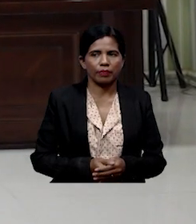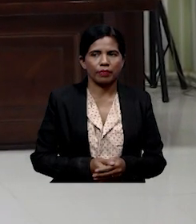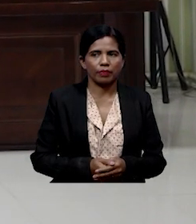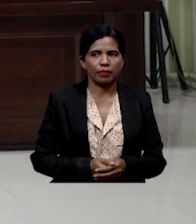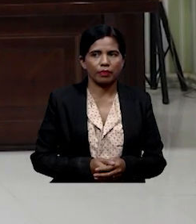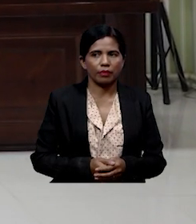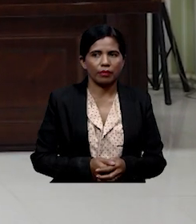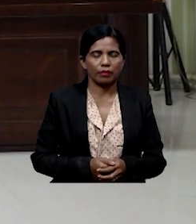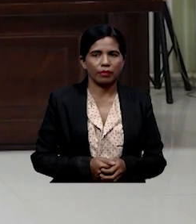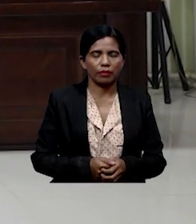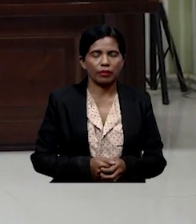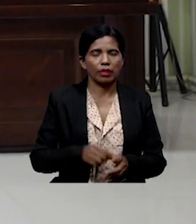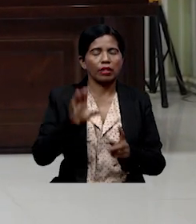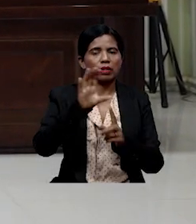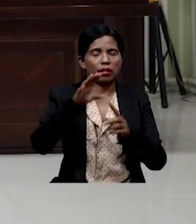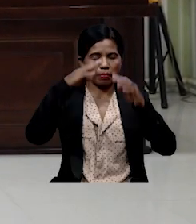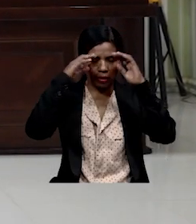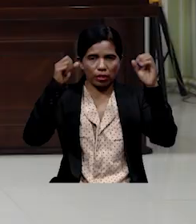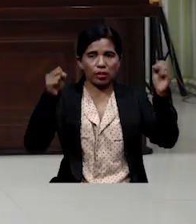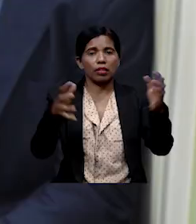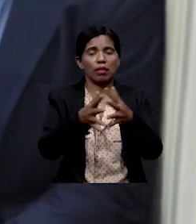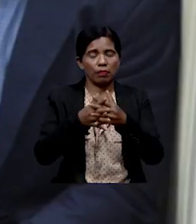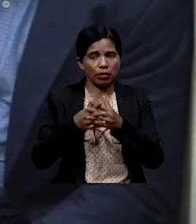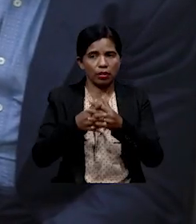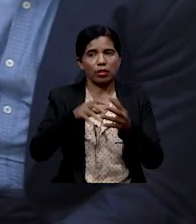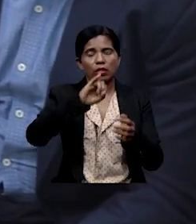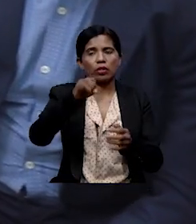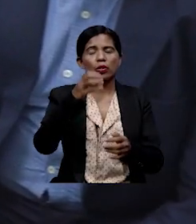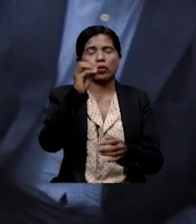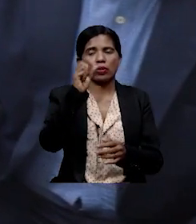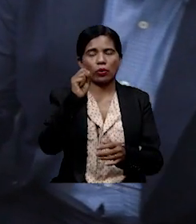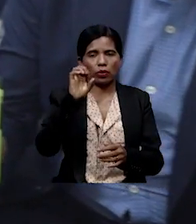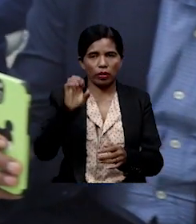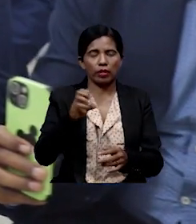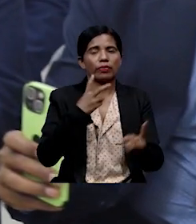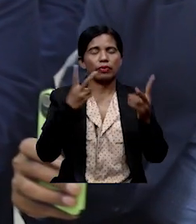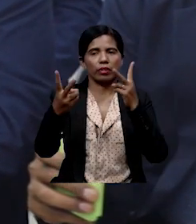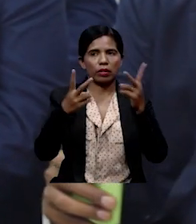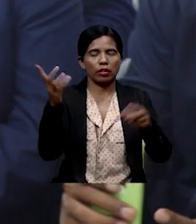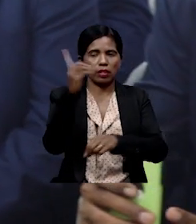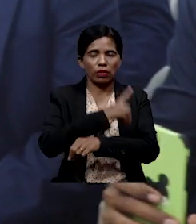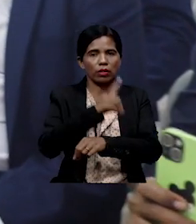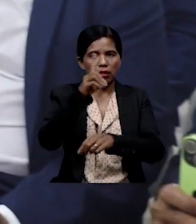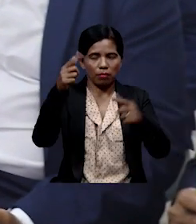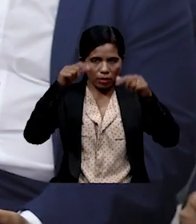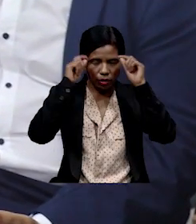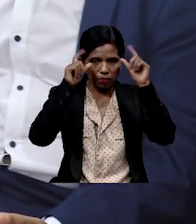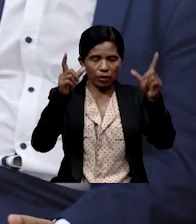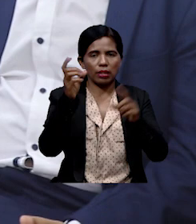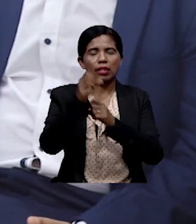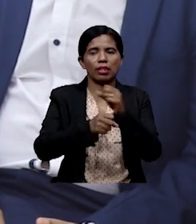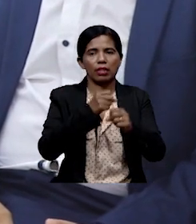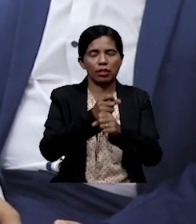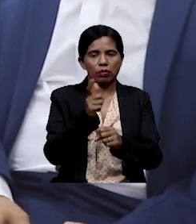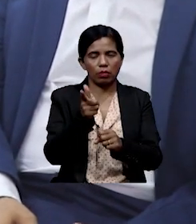Chefe de delegação presidencial Estados Unidos América, Joe Biden, durante visita lorong ida mai Timor e 20 de maio